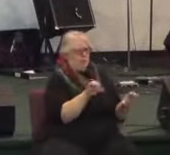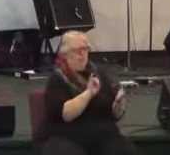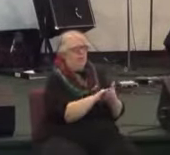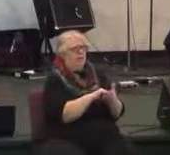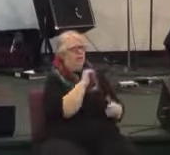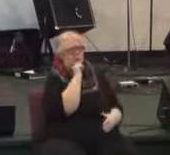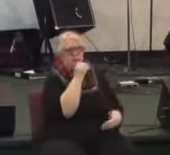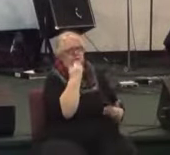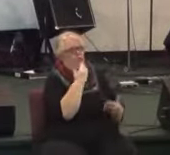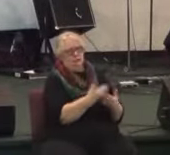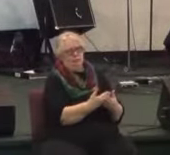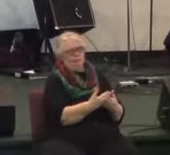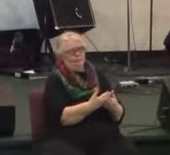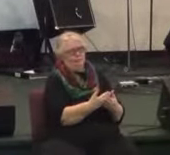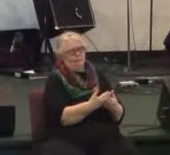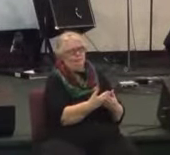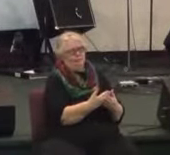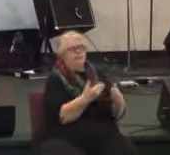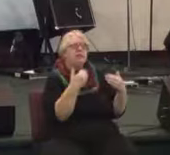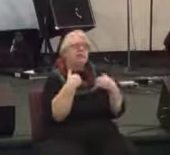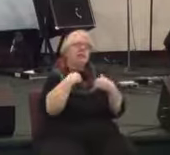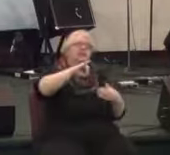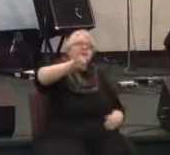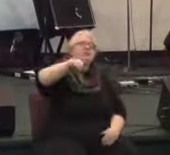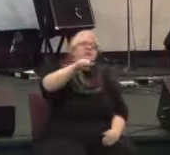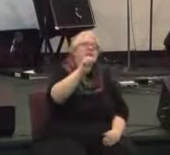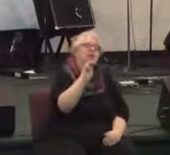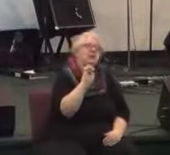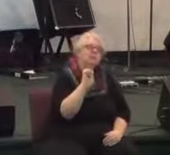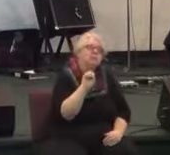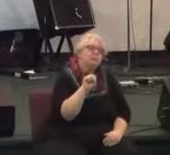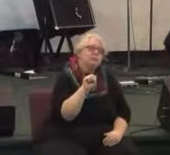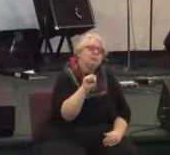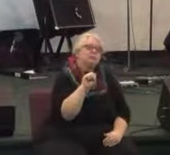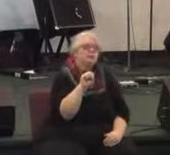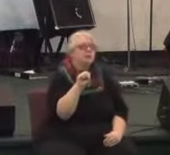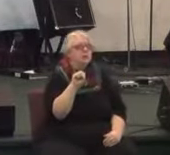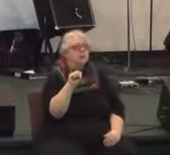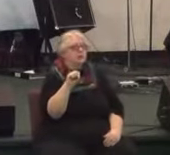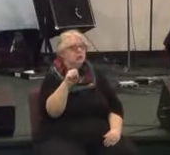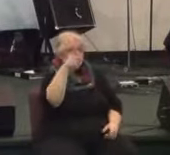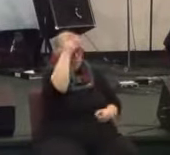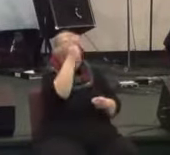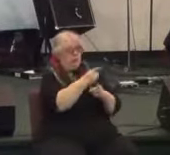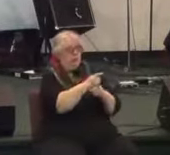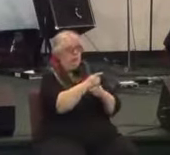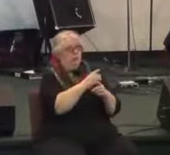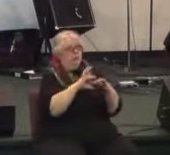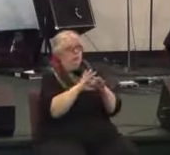good. He had James, the brother of John, put to death with the